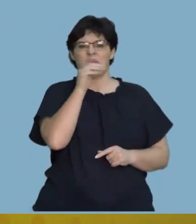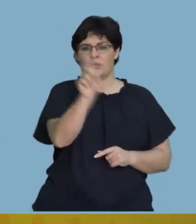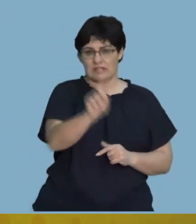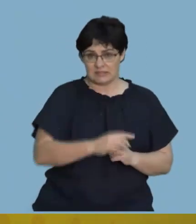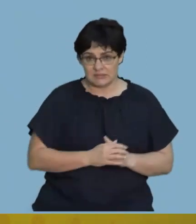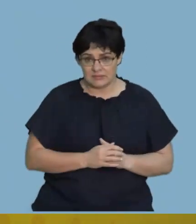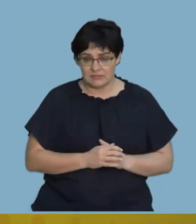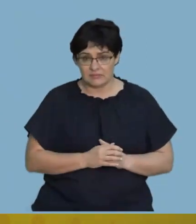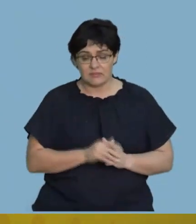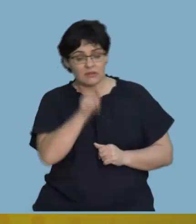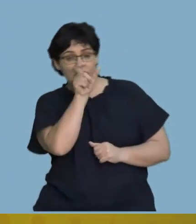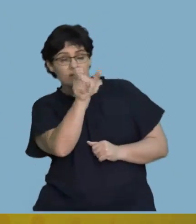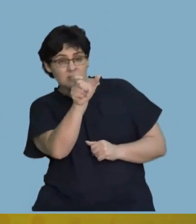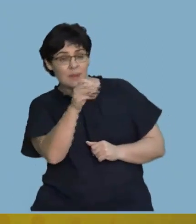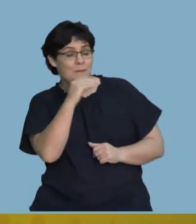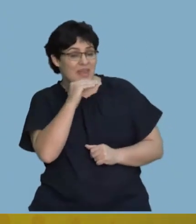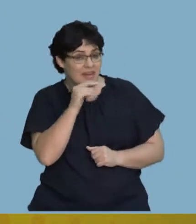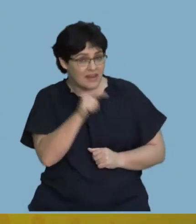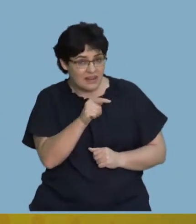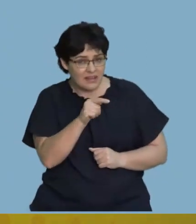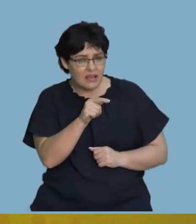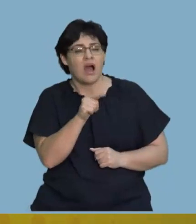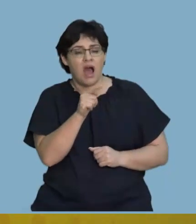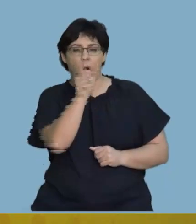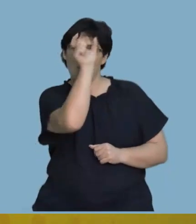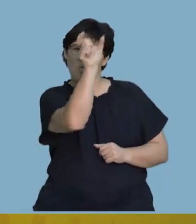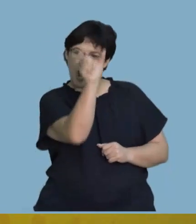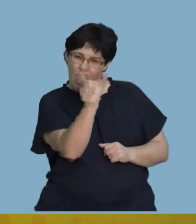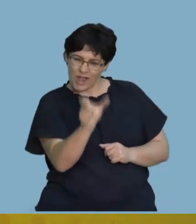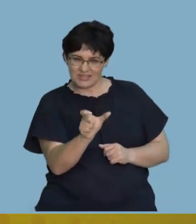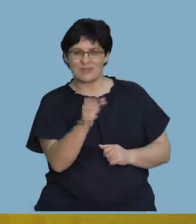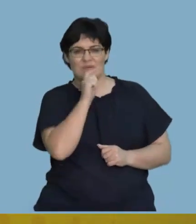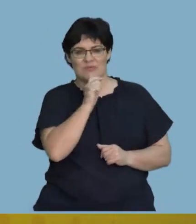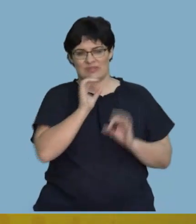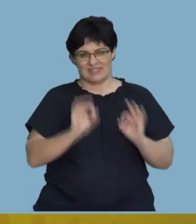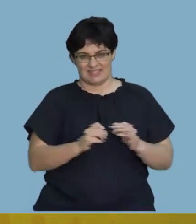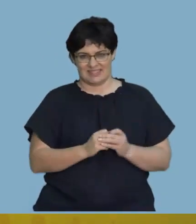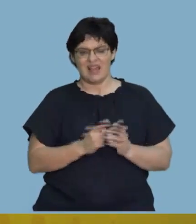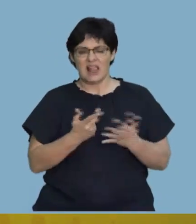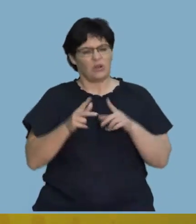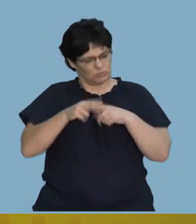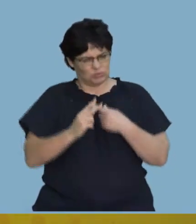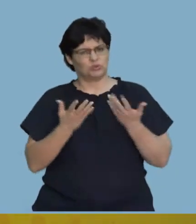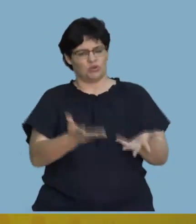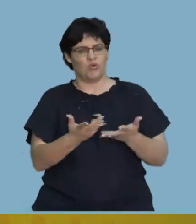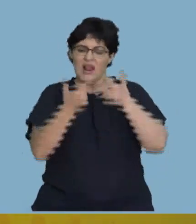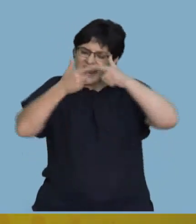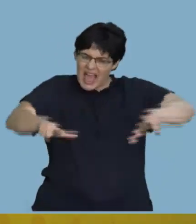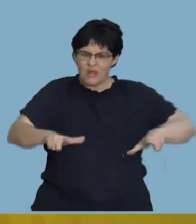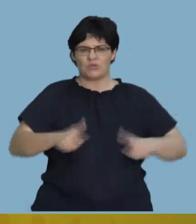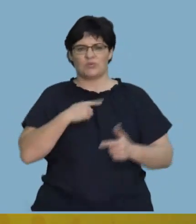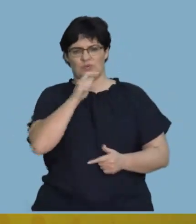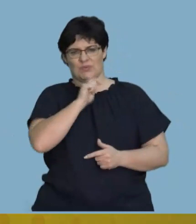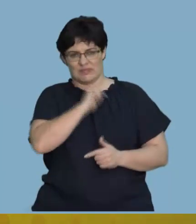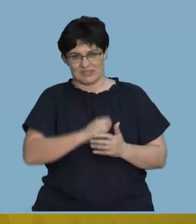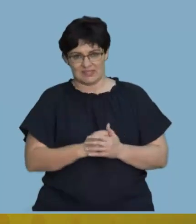the definitions are those, the terminology that we use. It is the tool of the trade. That's the language. So for us to